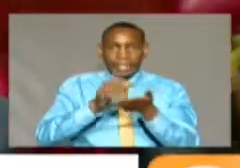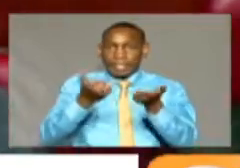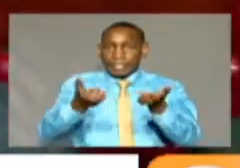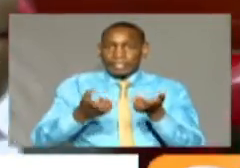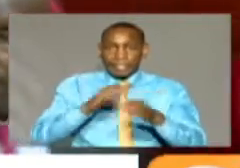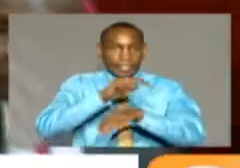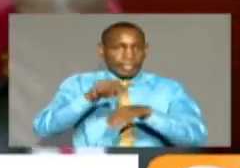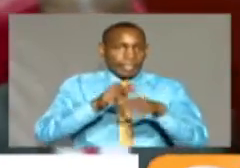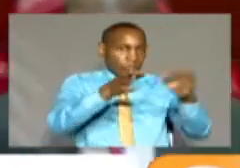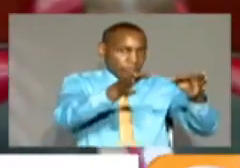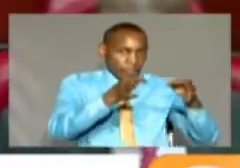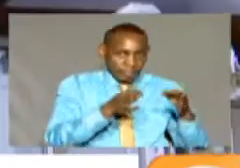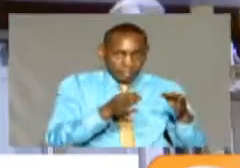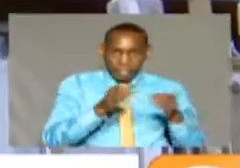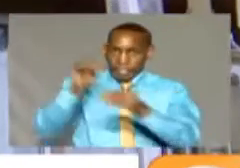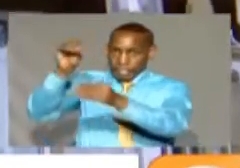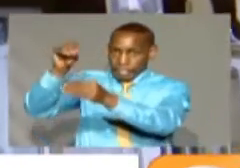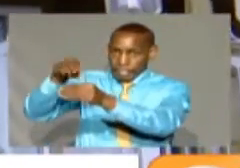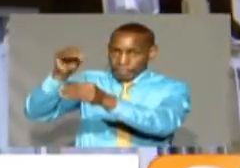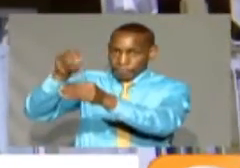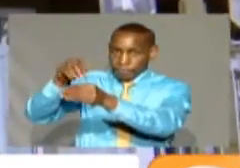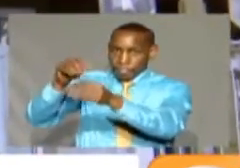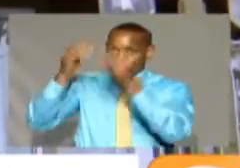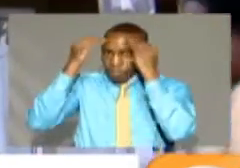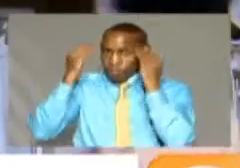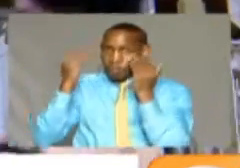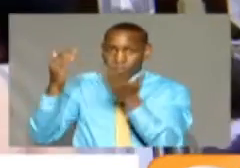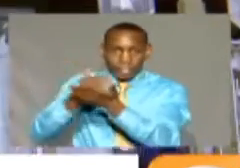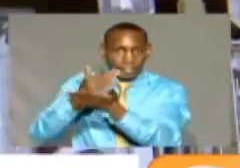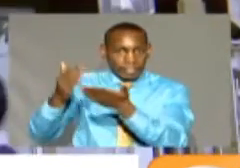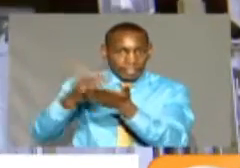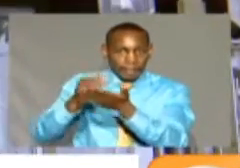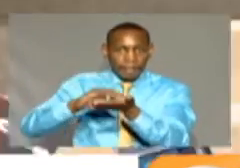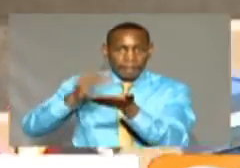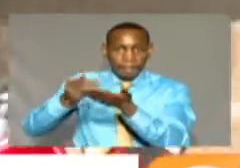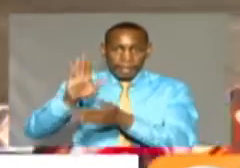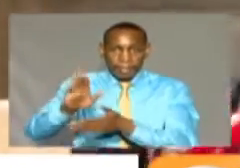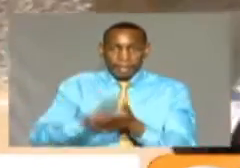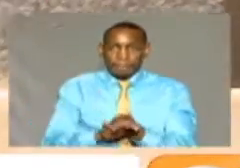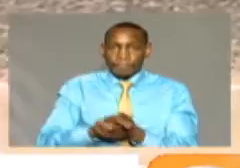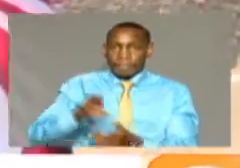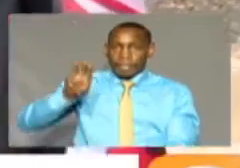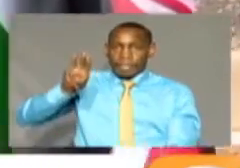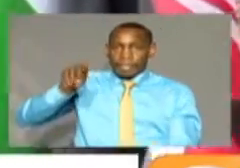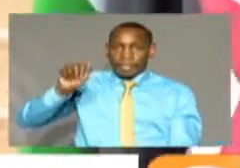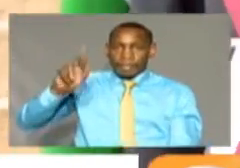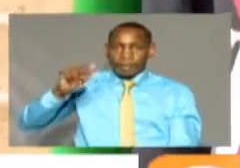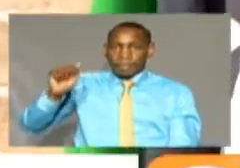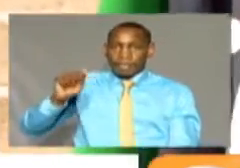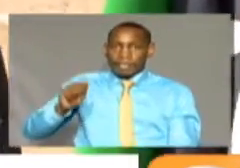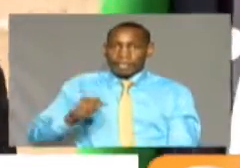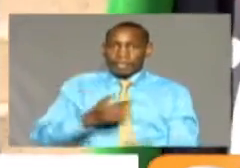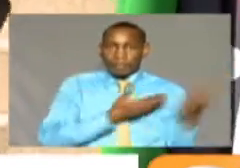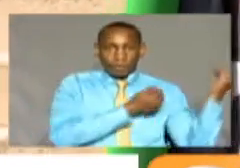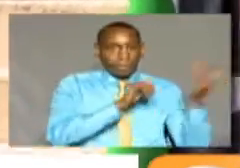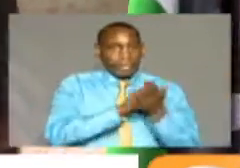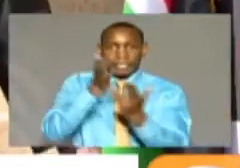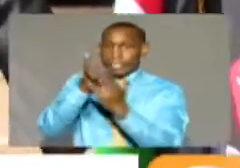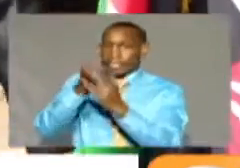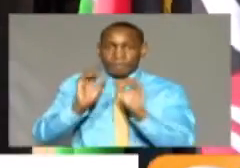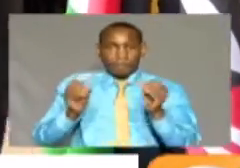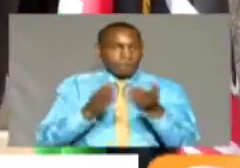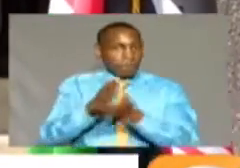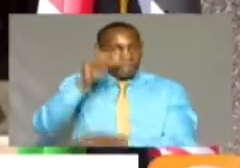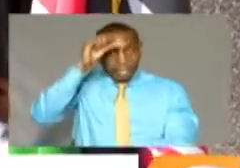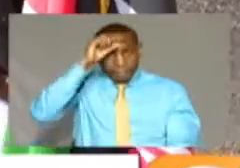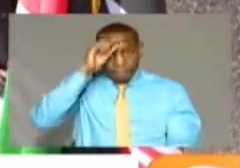the National Treasury to deposit the judiciary share in that fund. This, Maraga hopes, will keep away any interference from the